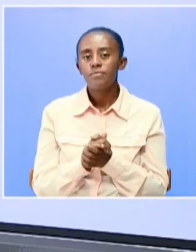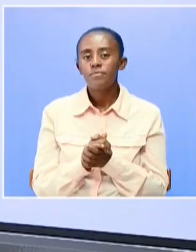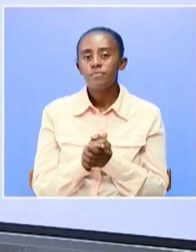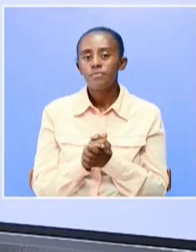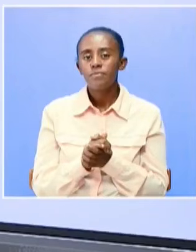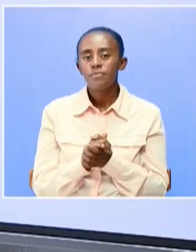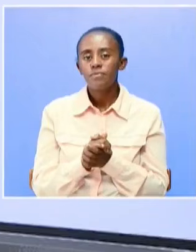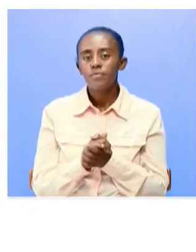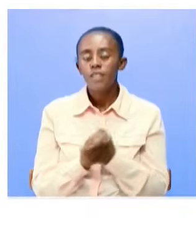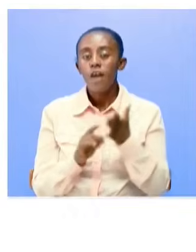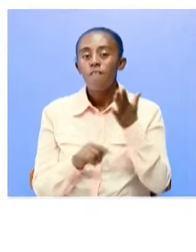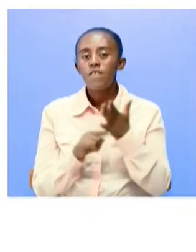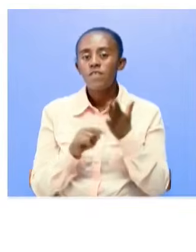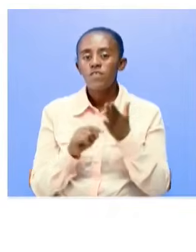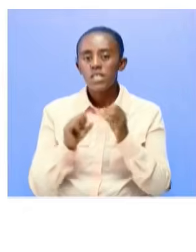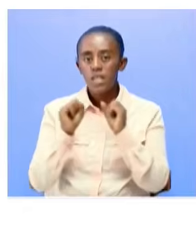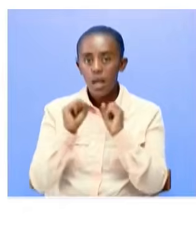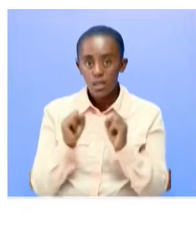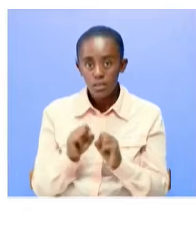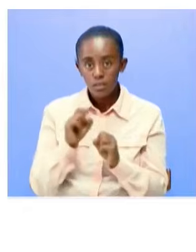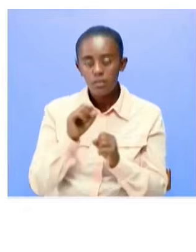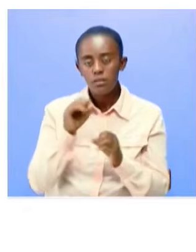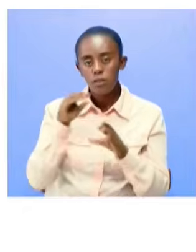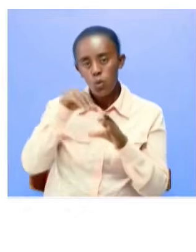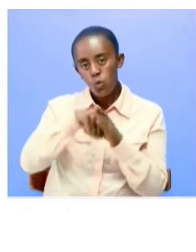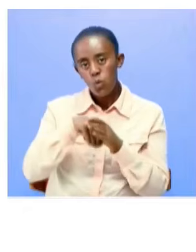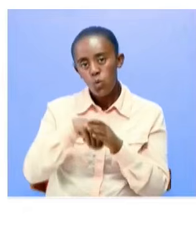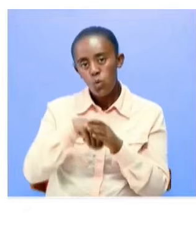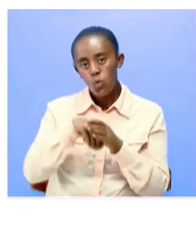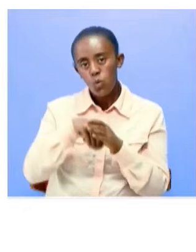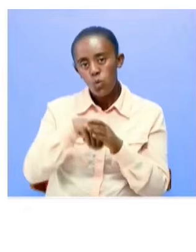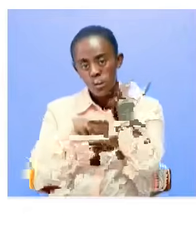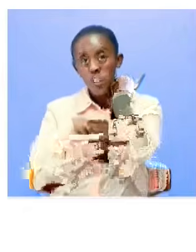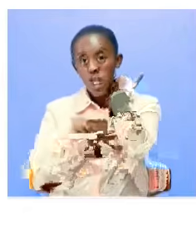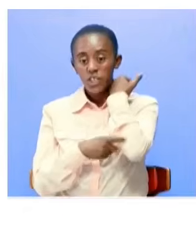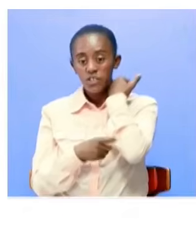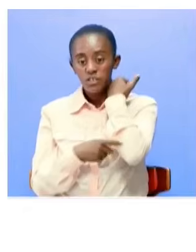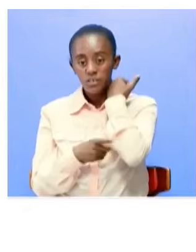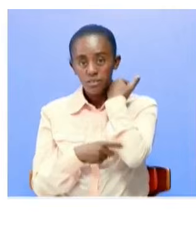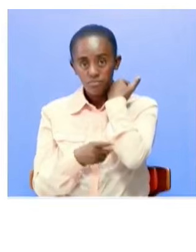the fifth structure that should be included is about challenges